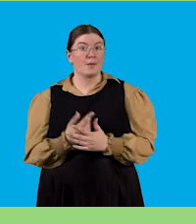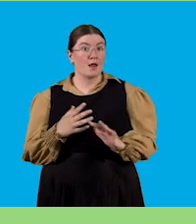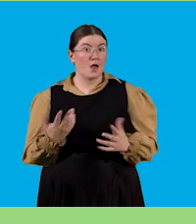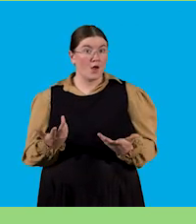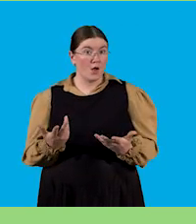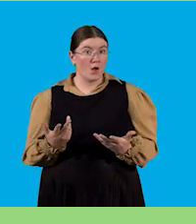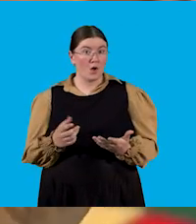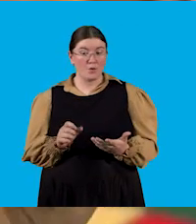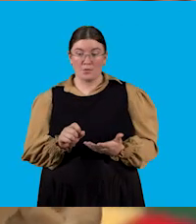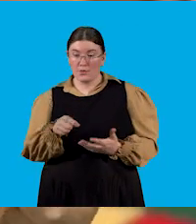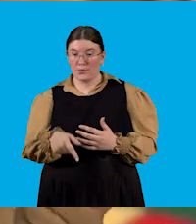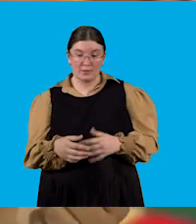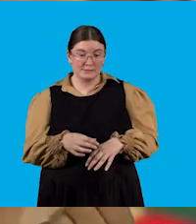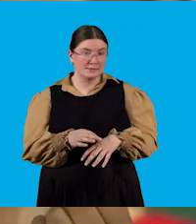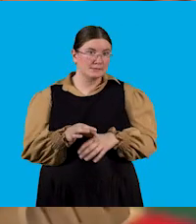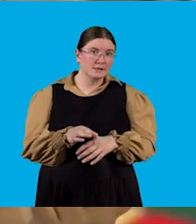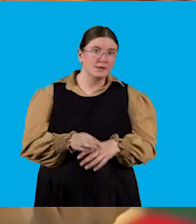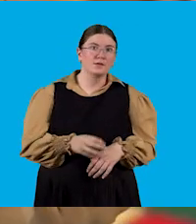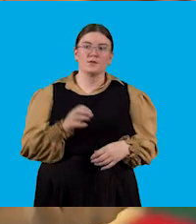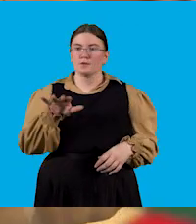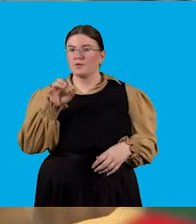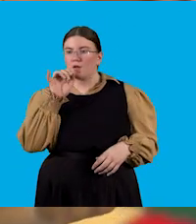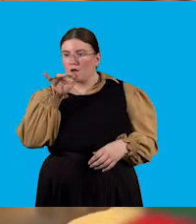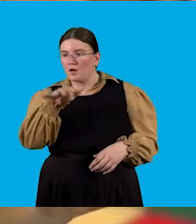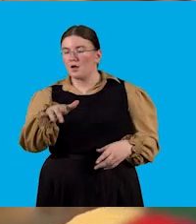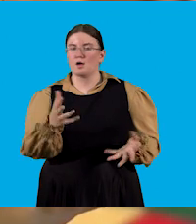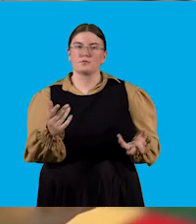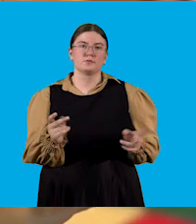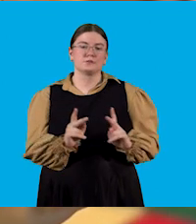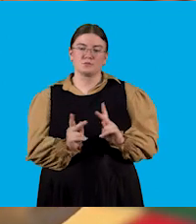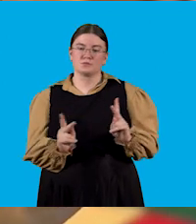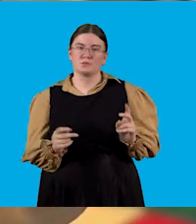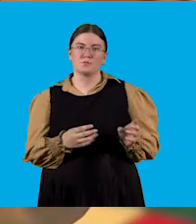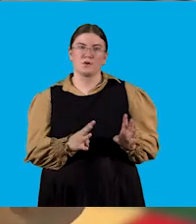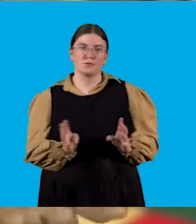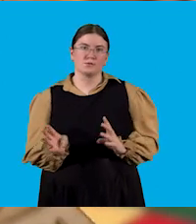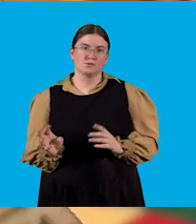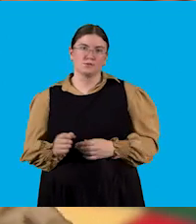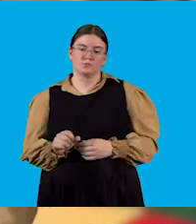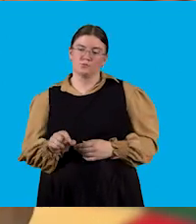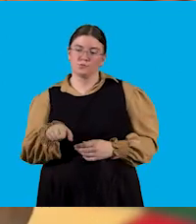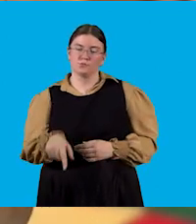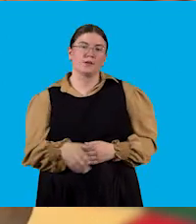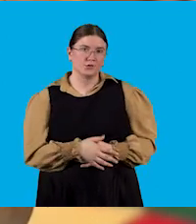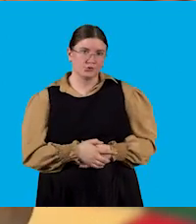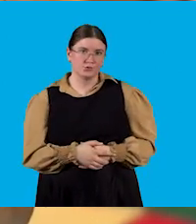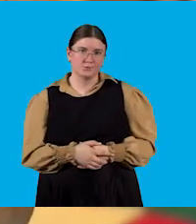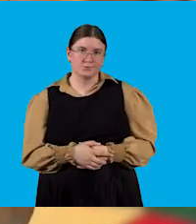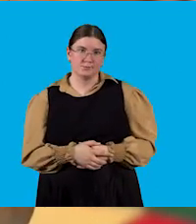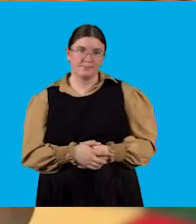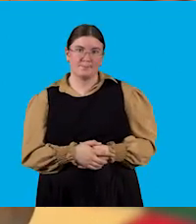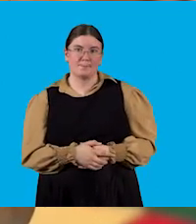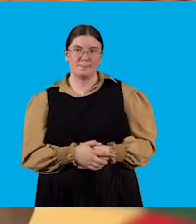the skin, through exhalation. It can also happen through urination.